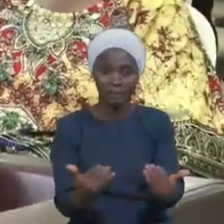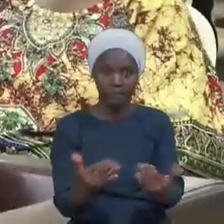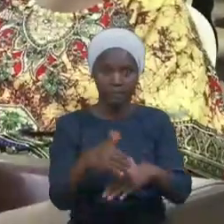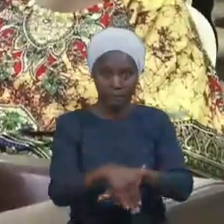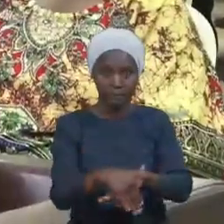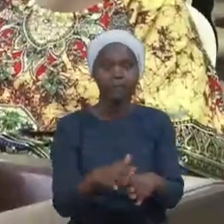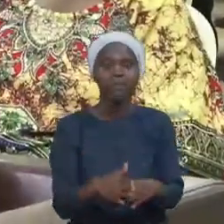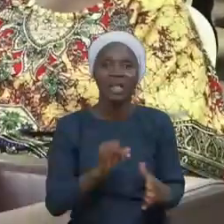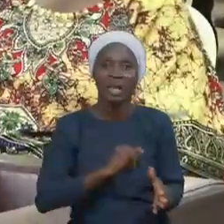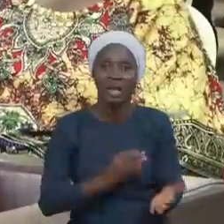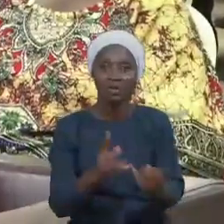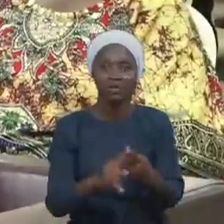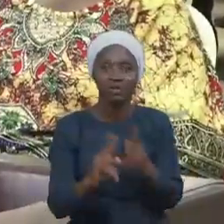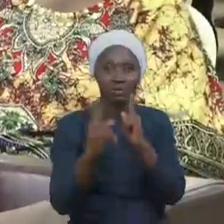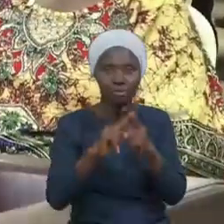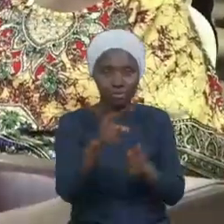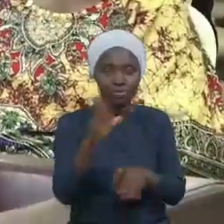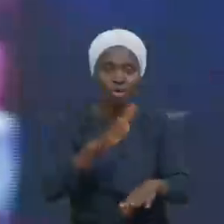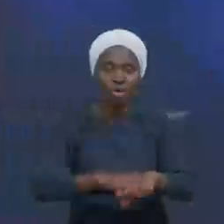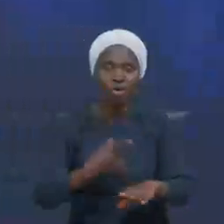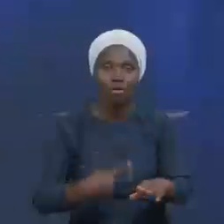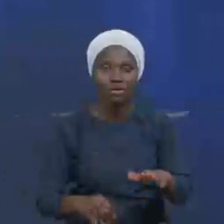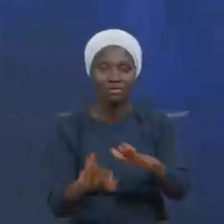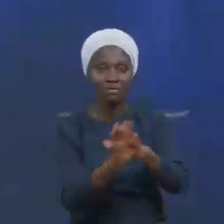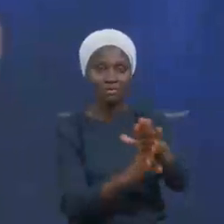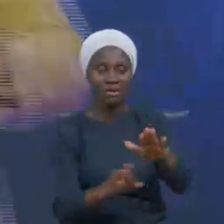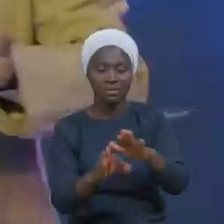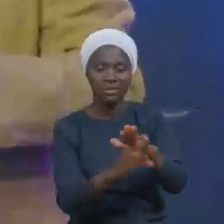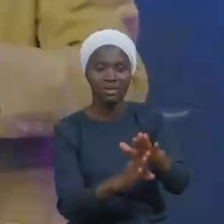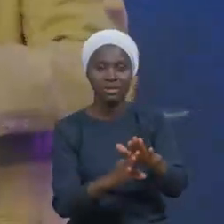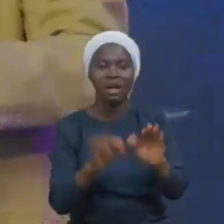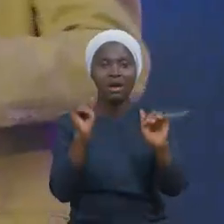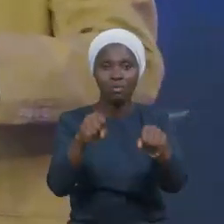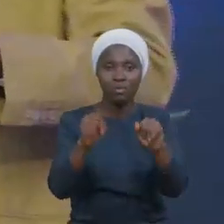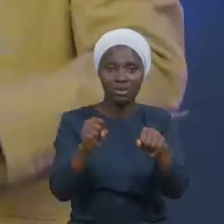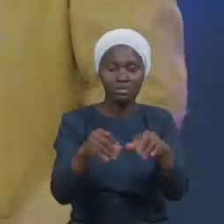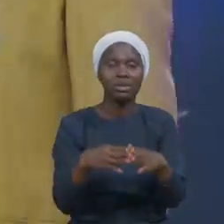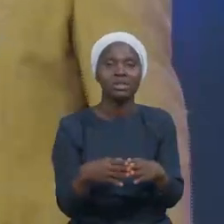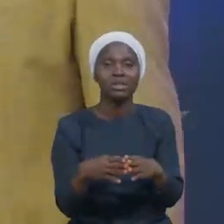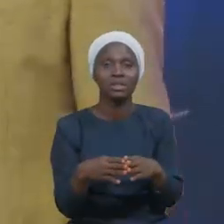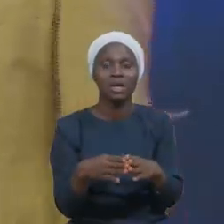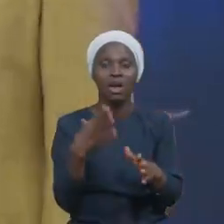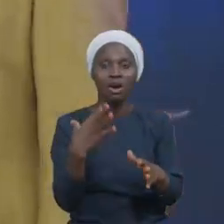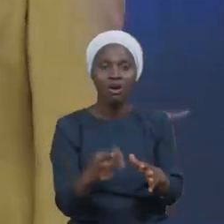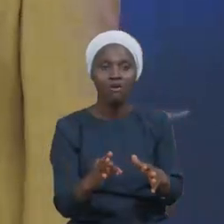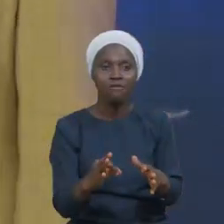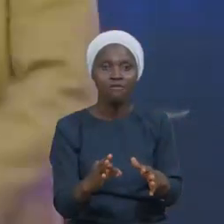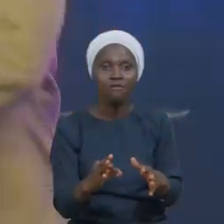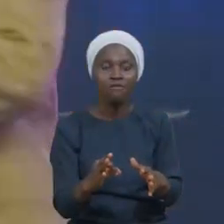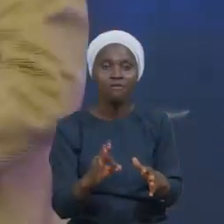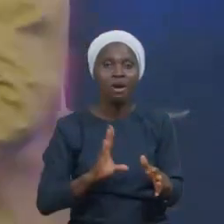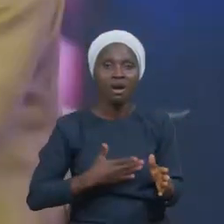Tonight, I want to talk to you on the fundamental possibilities of the faith